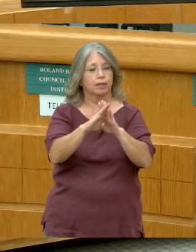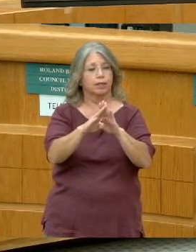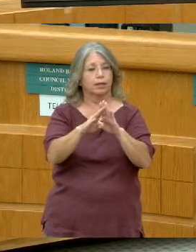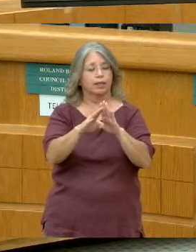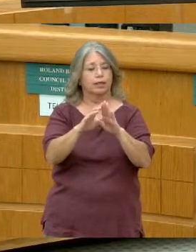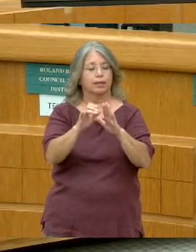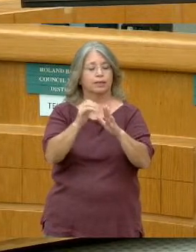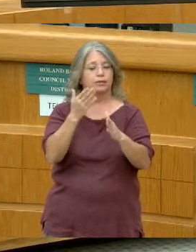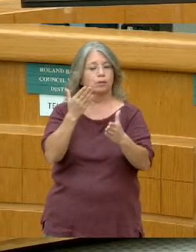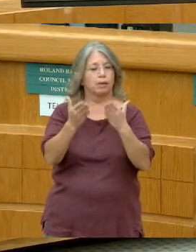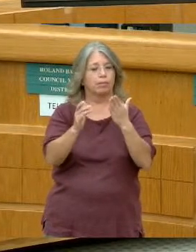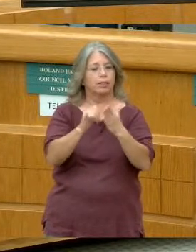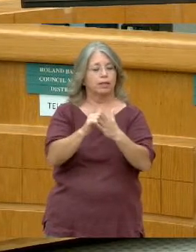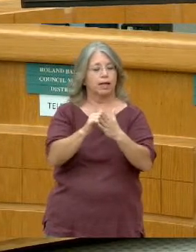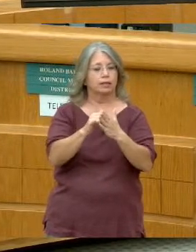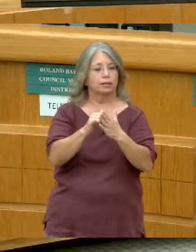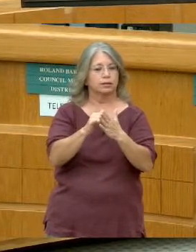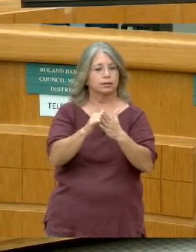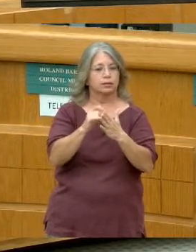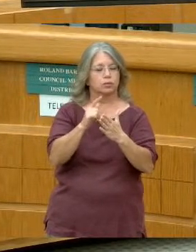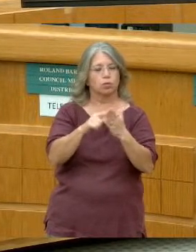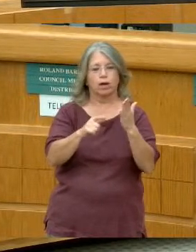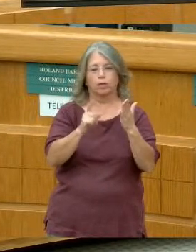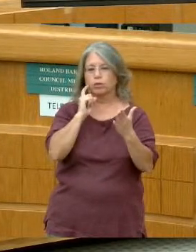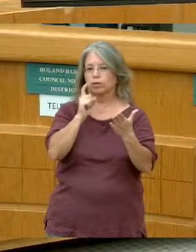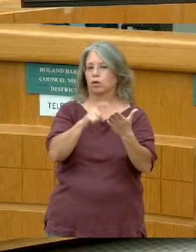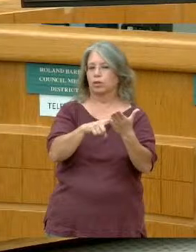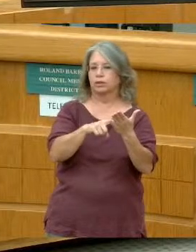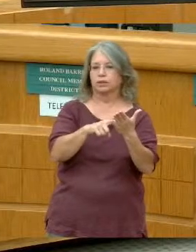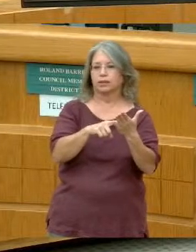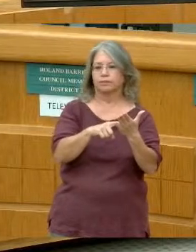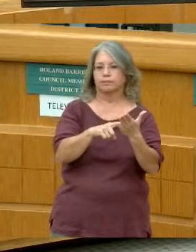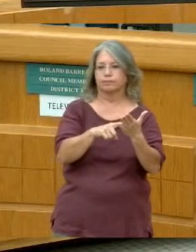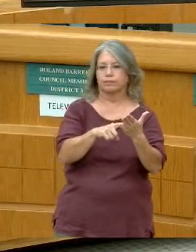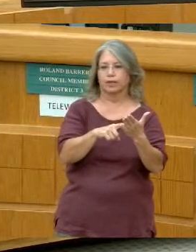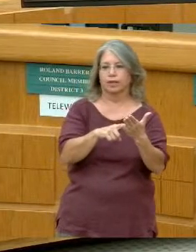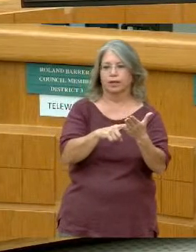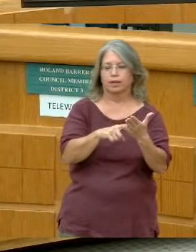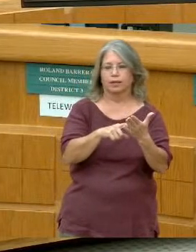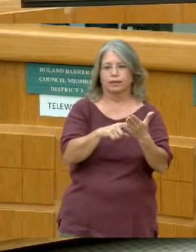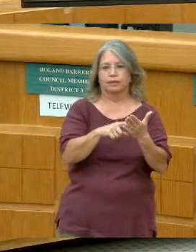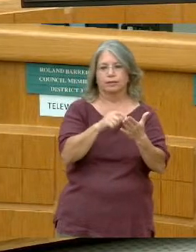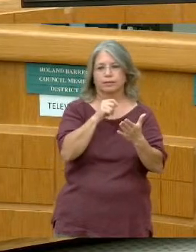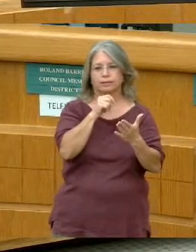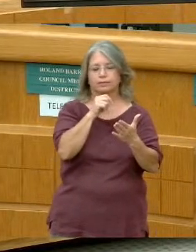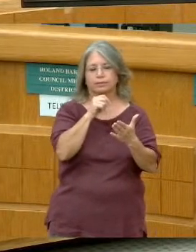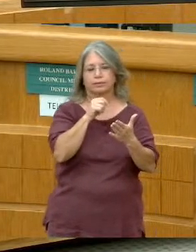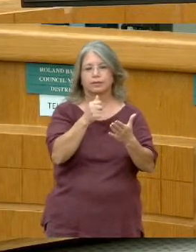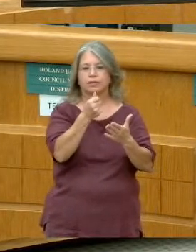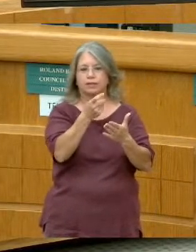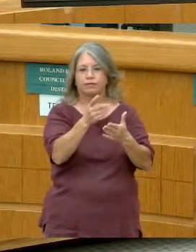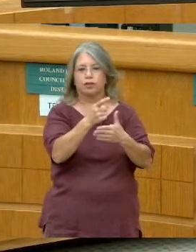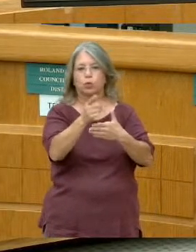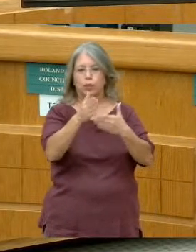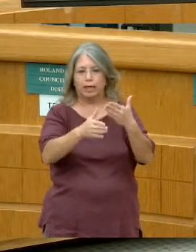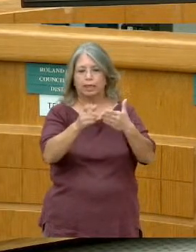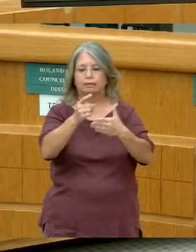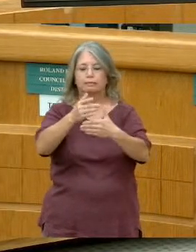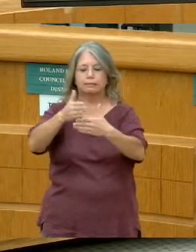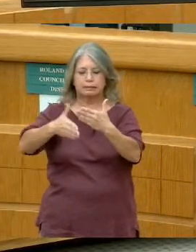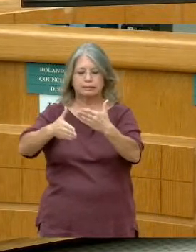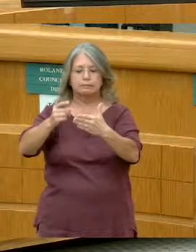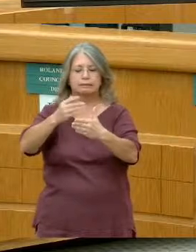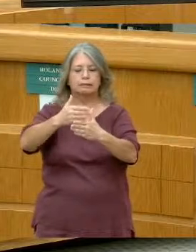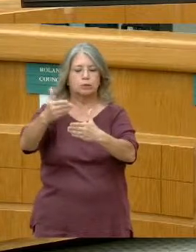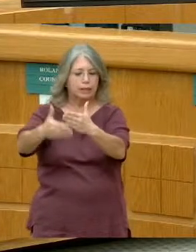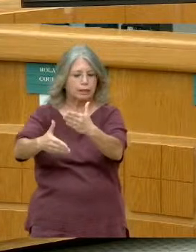something that we're seeing an effect of, where it wasn't just last week. There was a good amount of time. There's a few weekends included there where we saw an